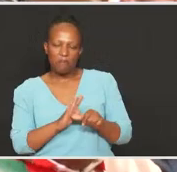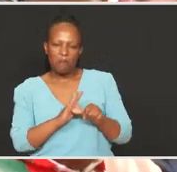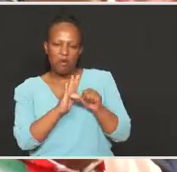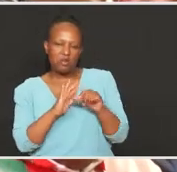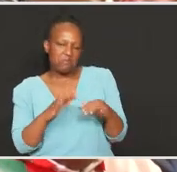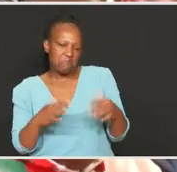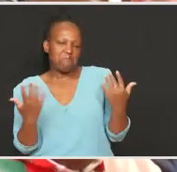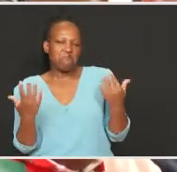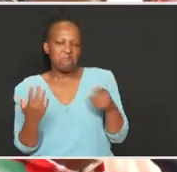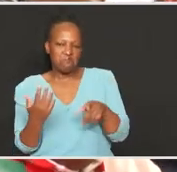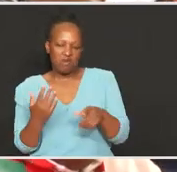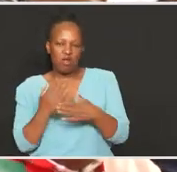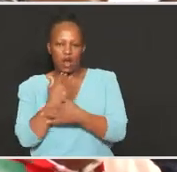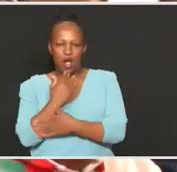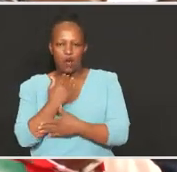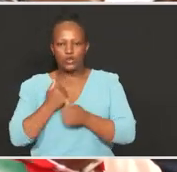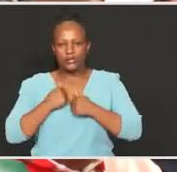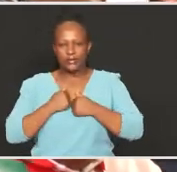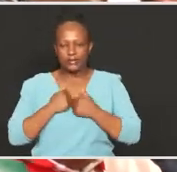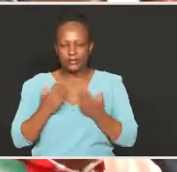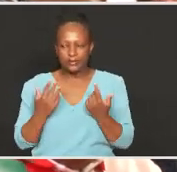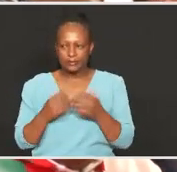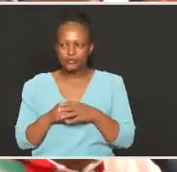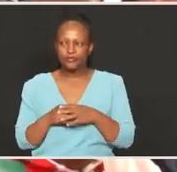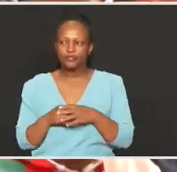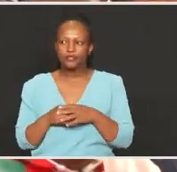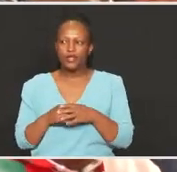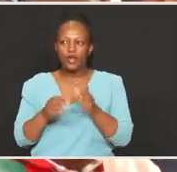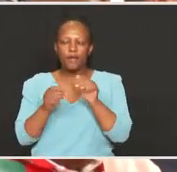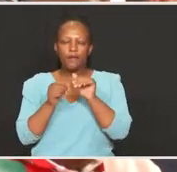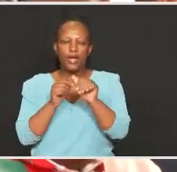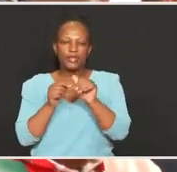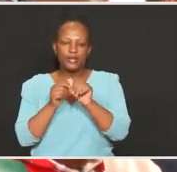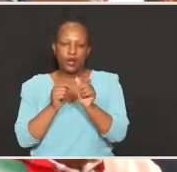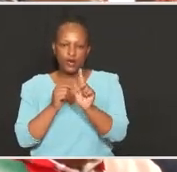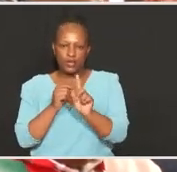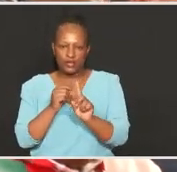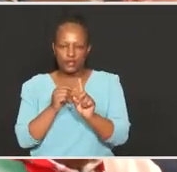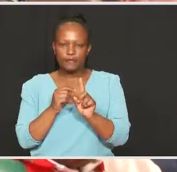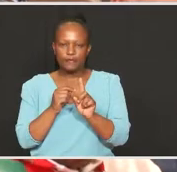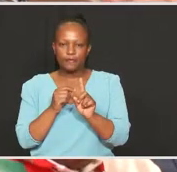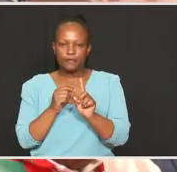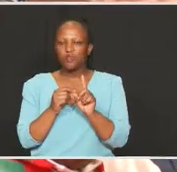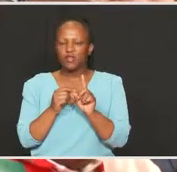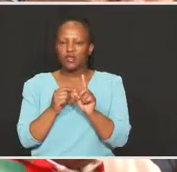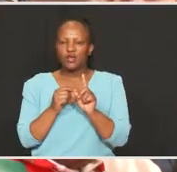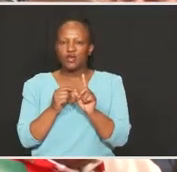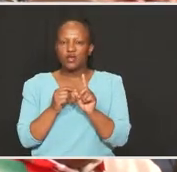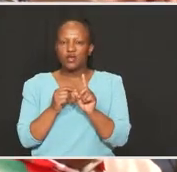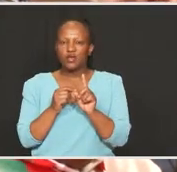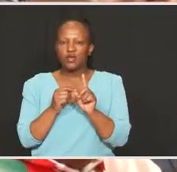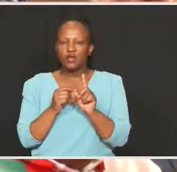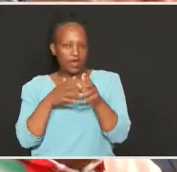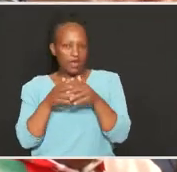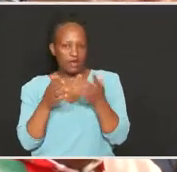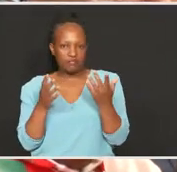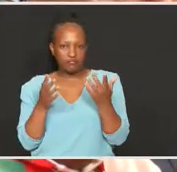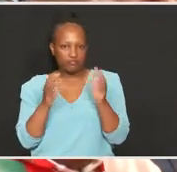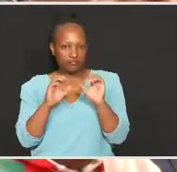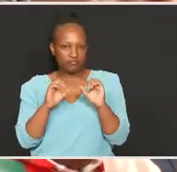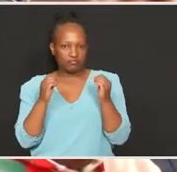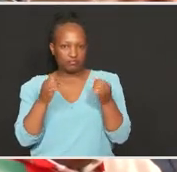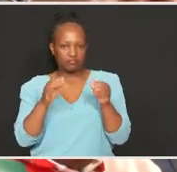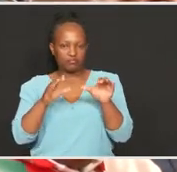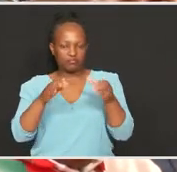within our country so Radha should any party begin to have